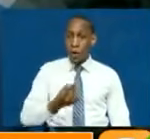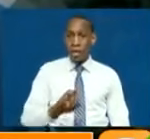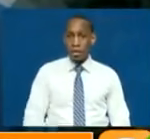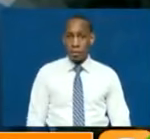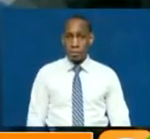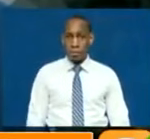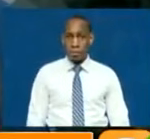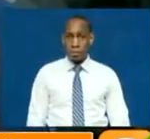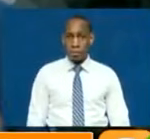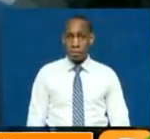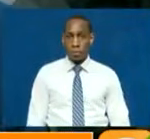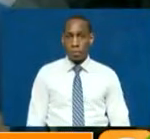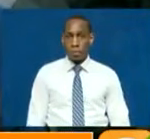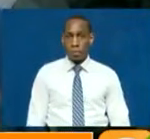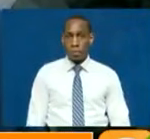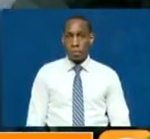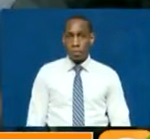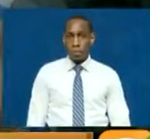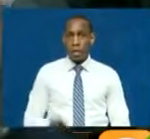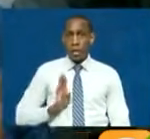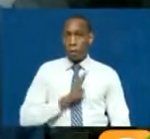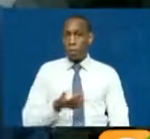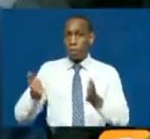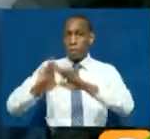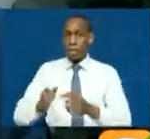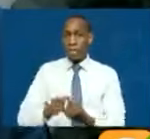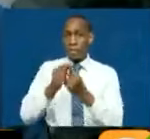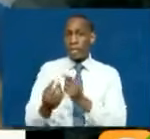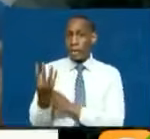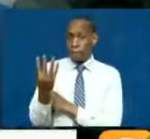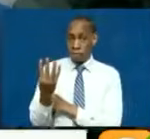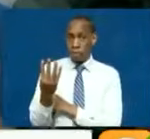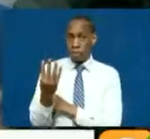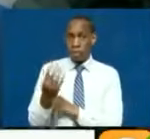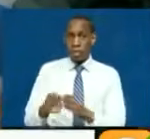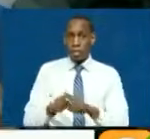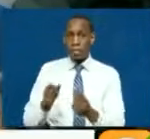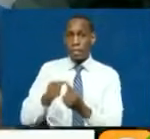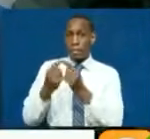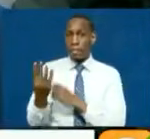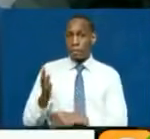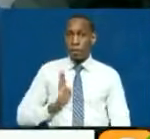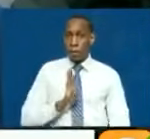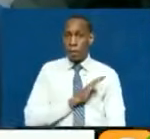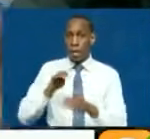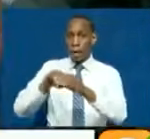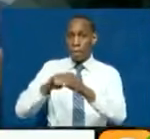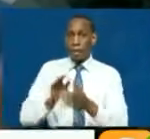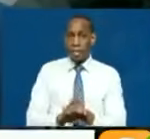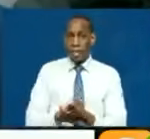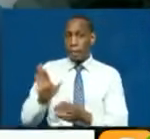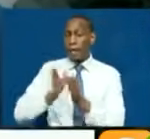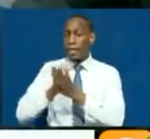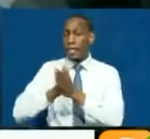We are demanding the disbandment of this particular board, especially the four. These particular four board members,